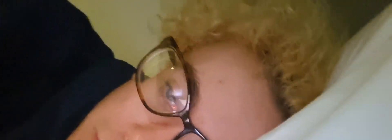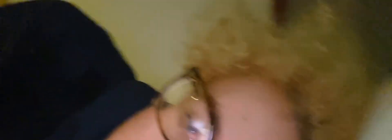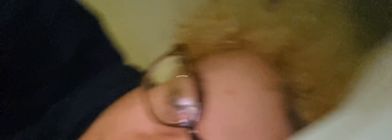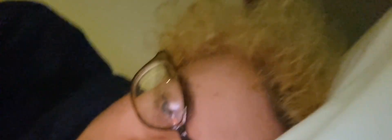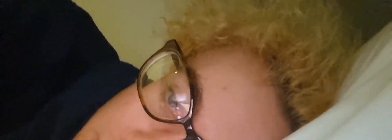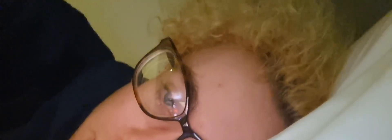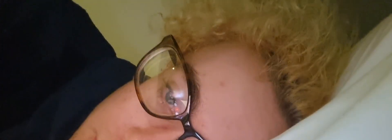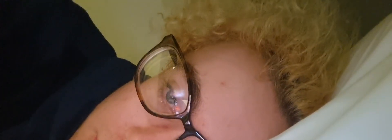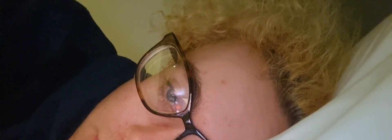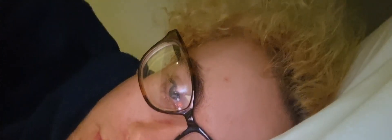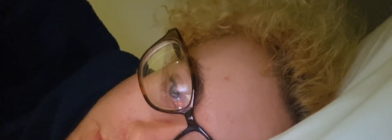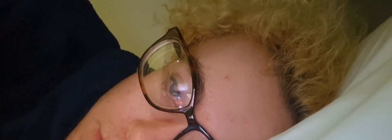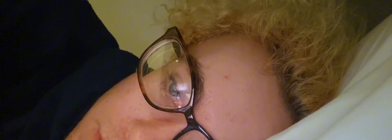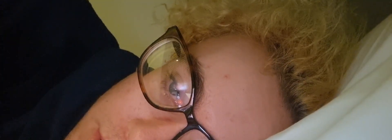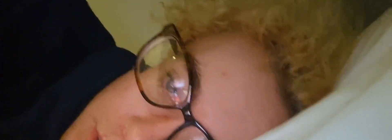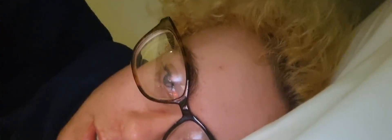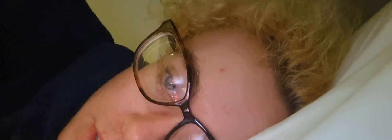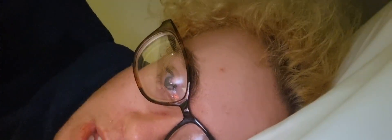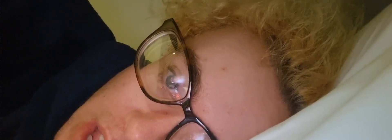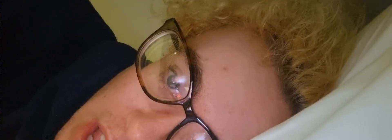1:20 in the morning.